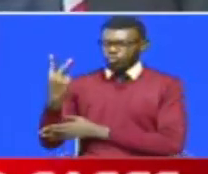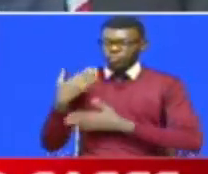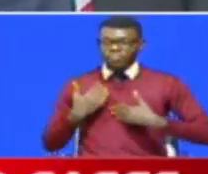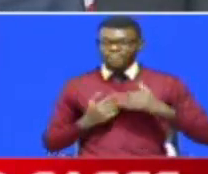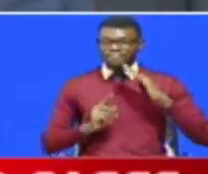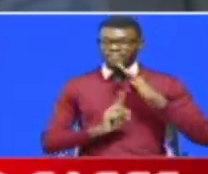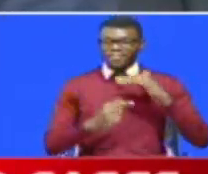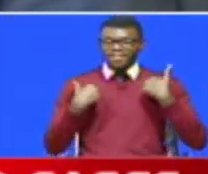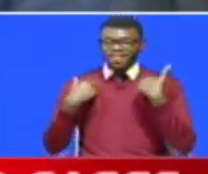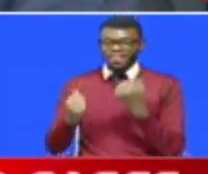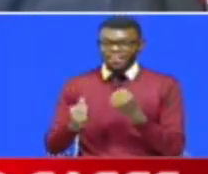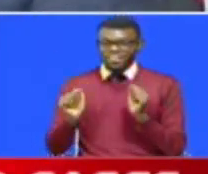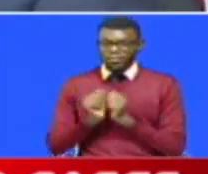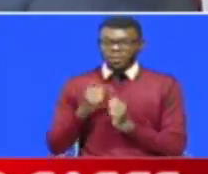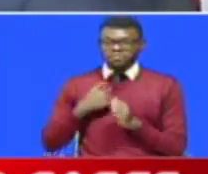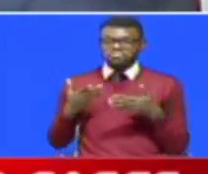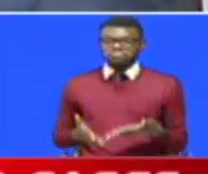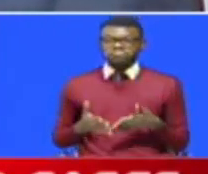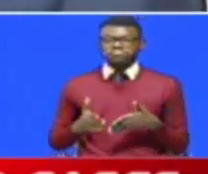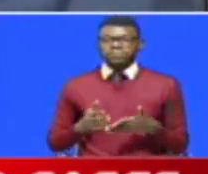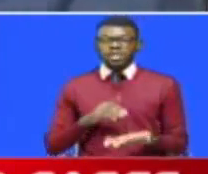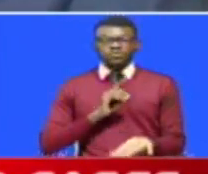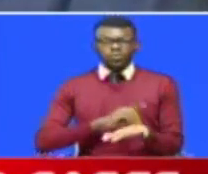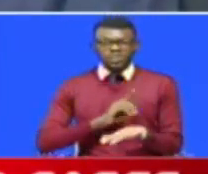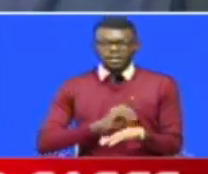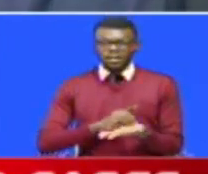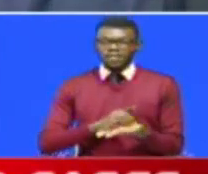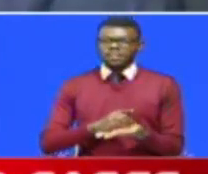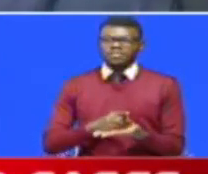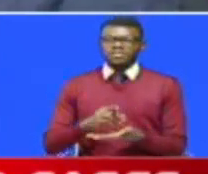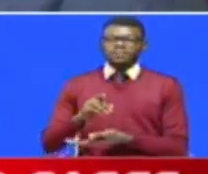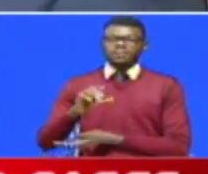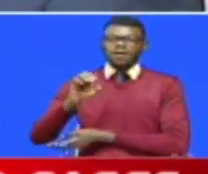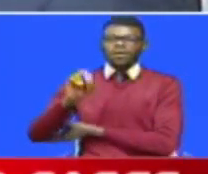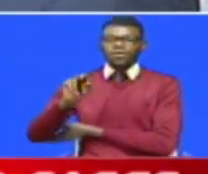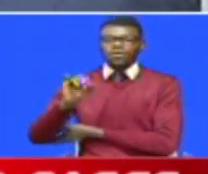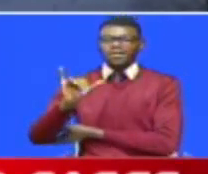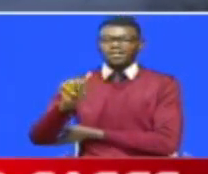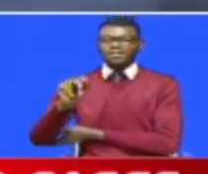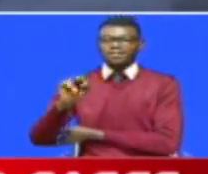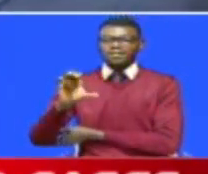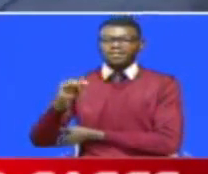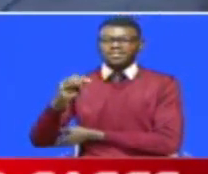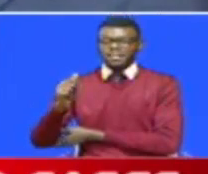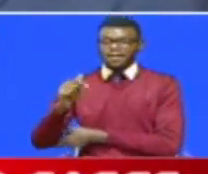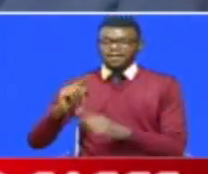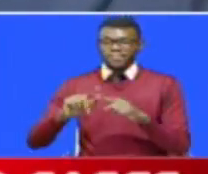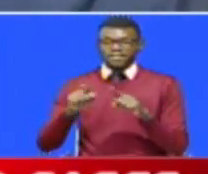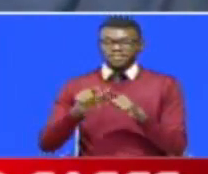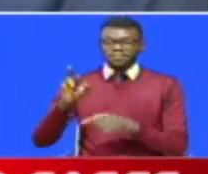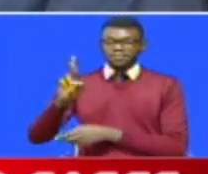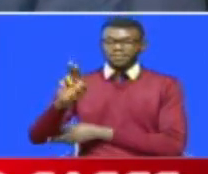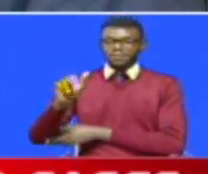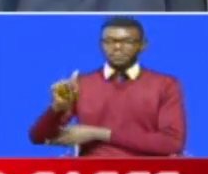of Health who are with me here. I mentioned Dr. Pacifica Onyancha, but we have also got Dr.